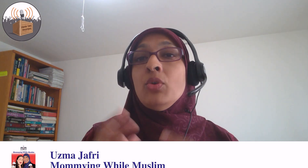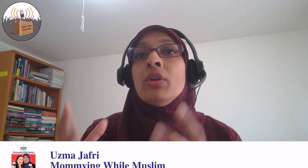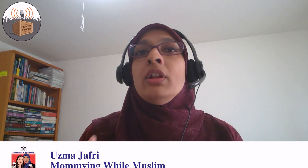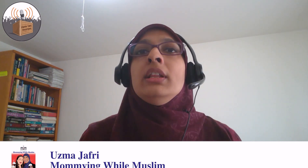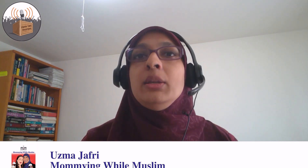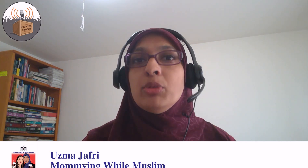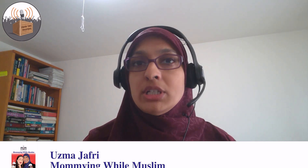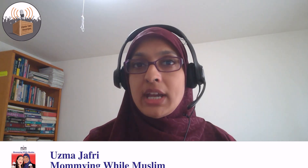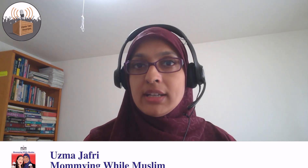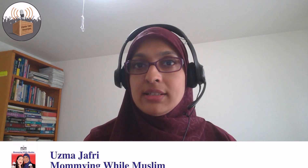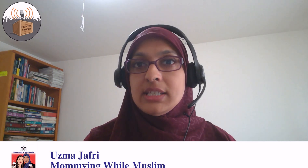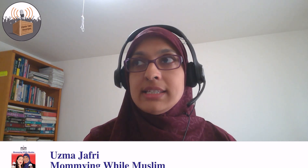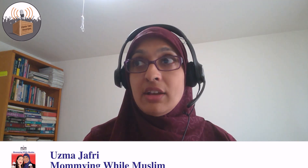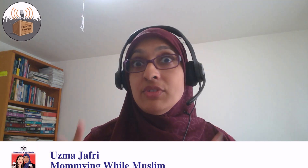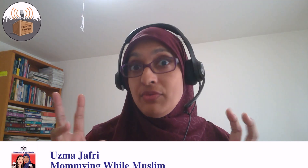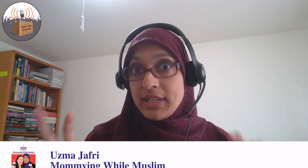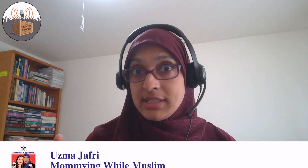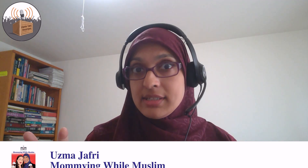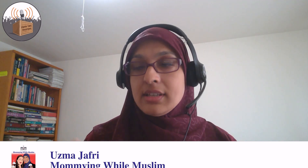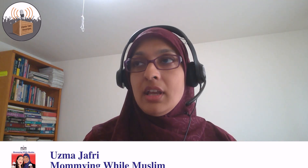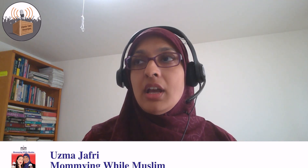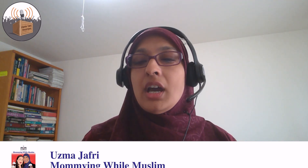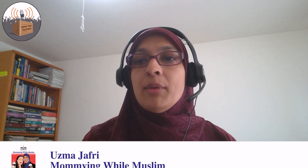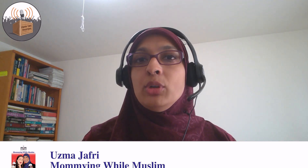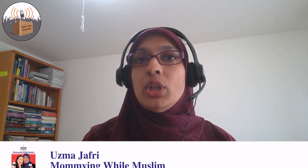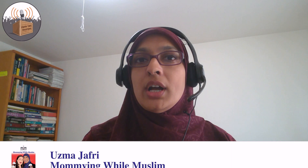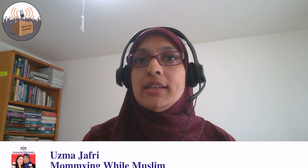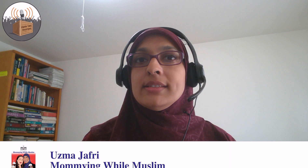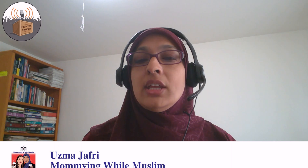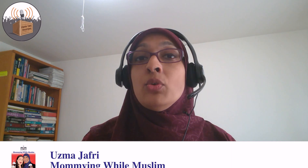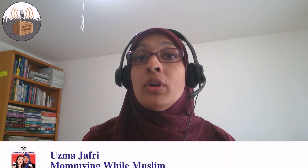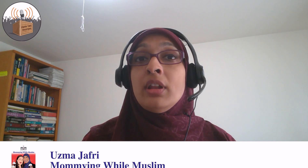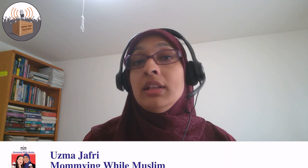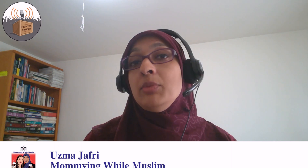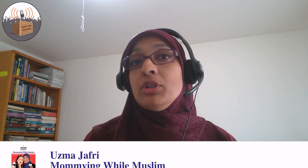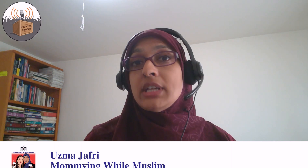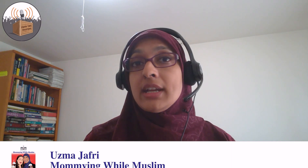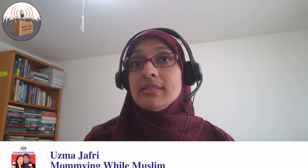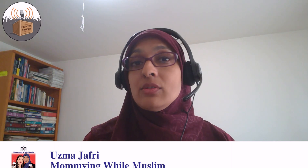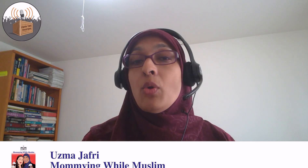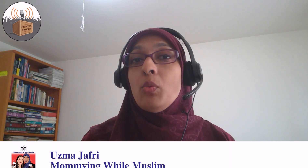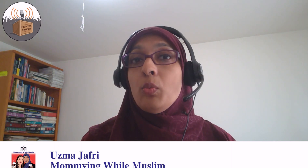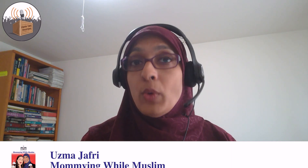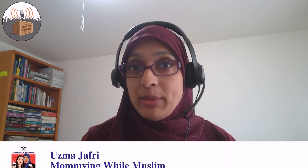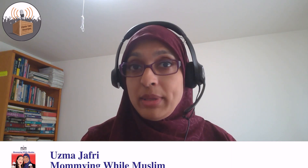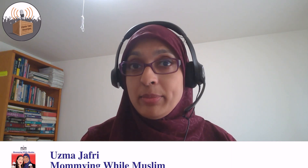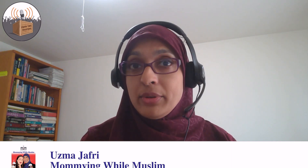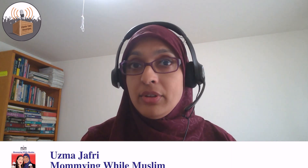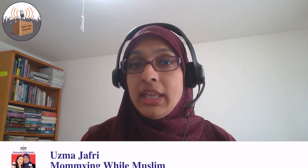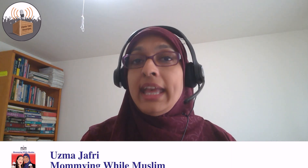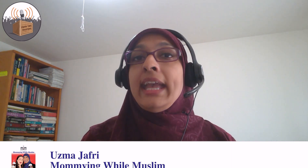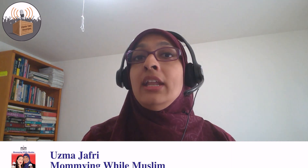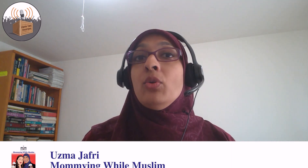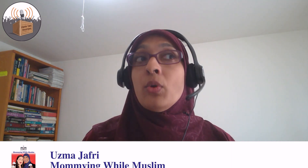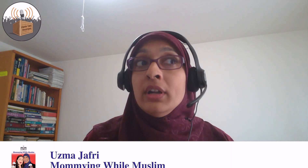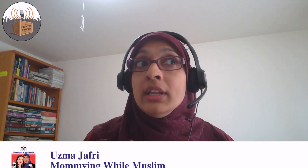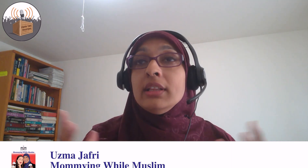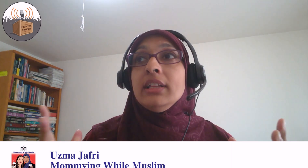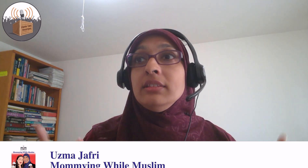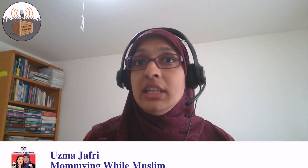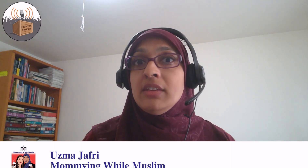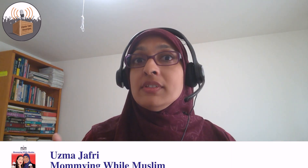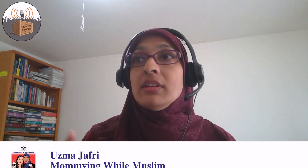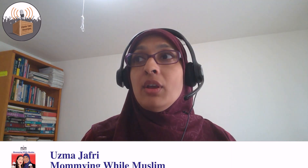inordinately protects this self-defense clause, inordinately protects white people, and it